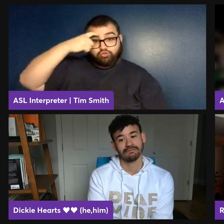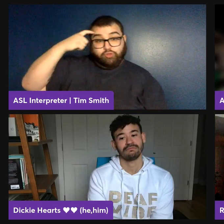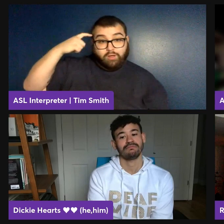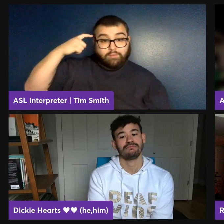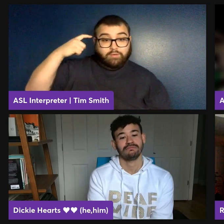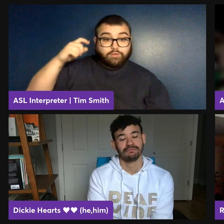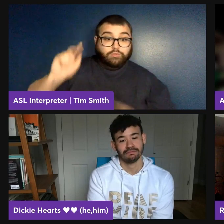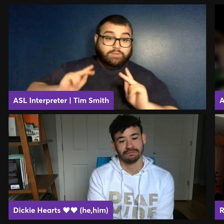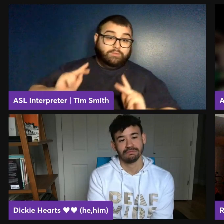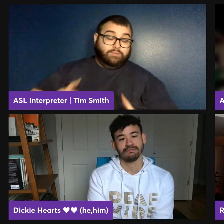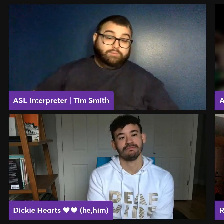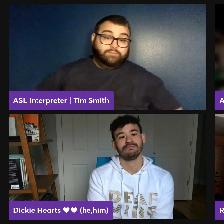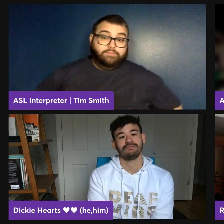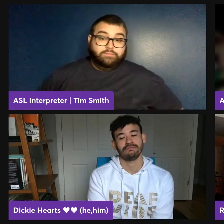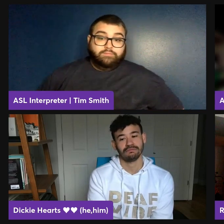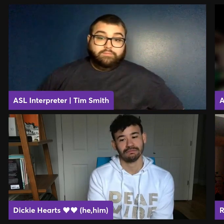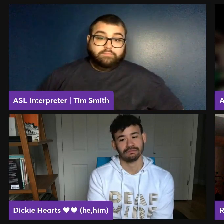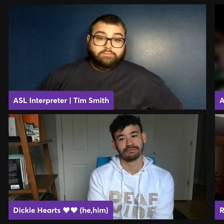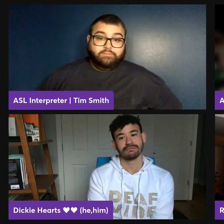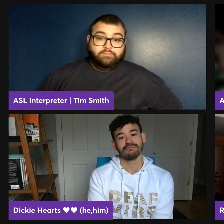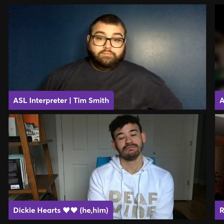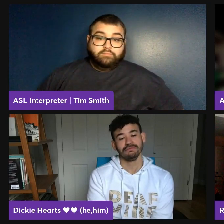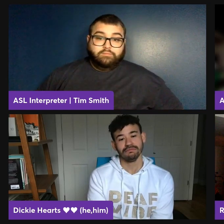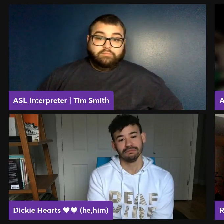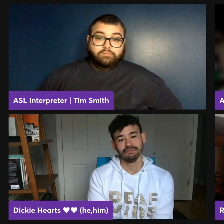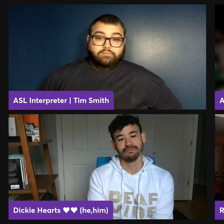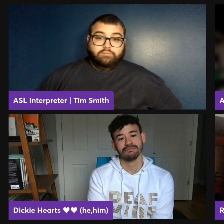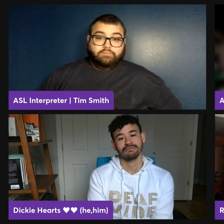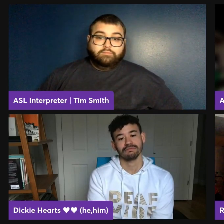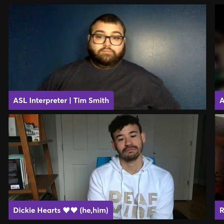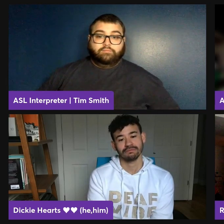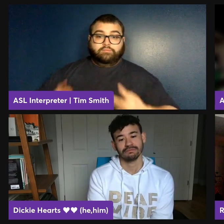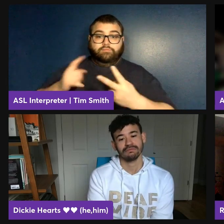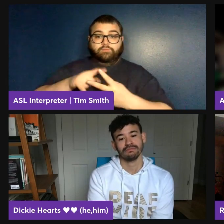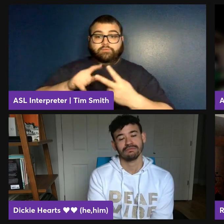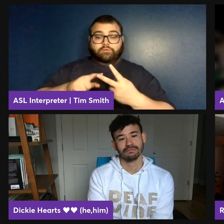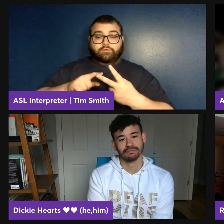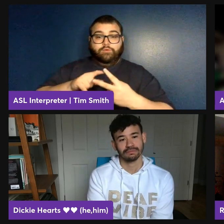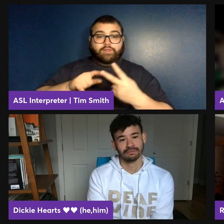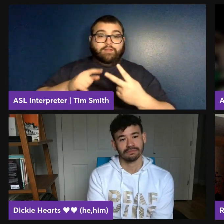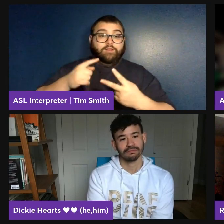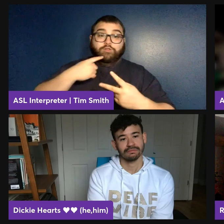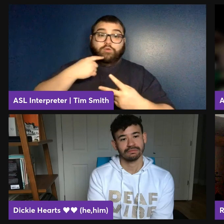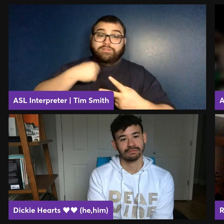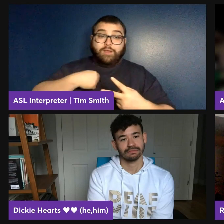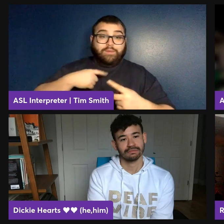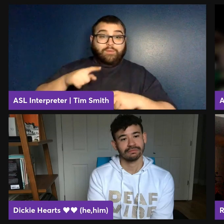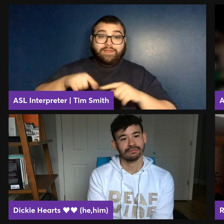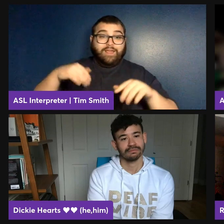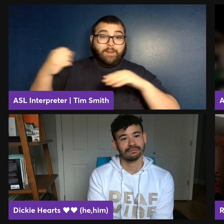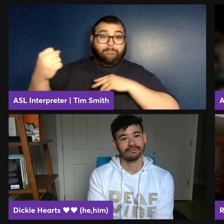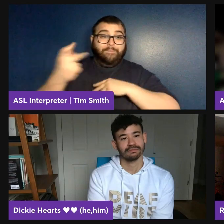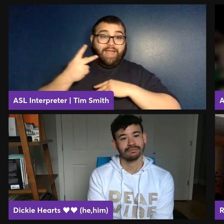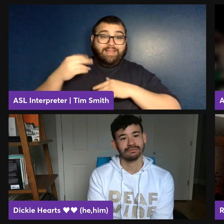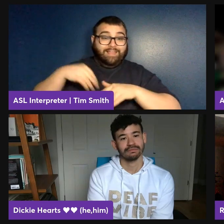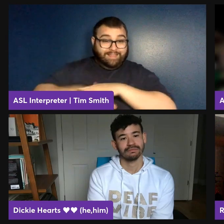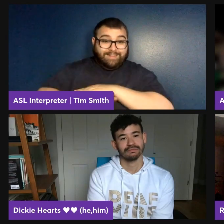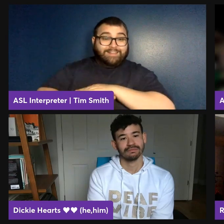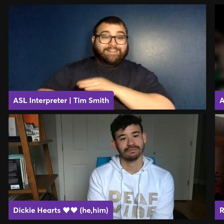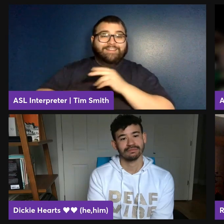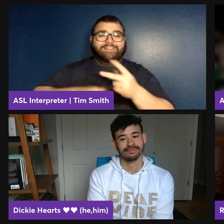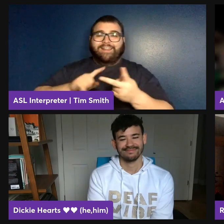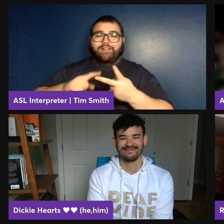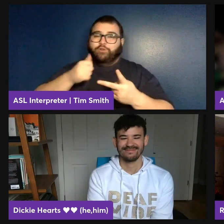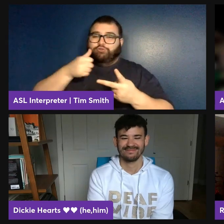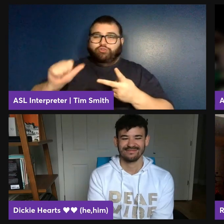in people? Those are just two things. Don't tell us we can't re-enter, and don't try to